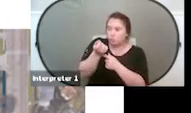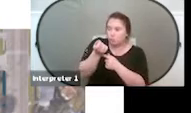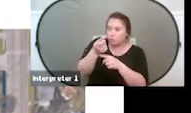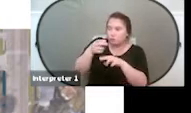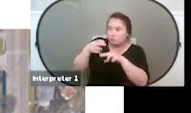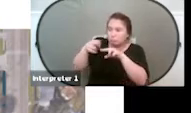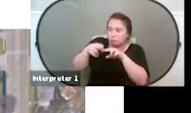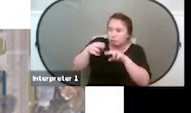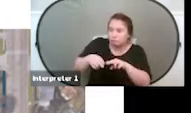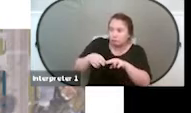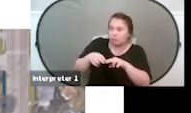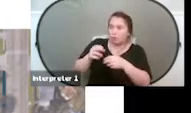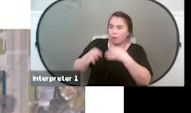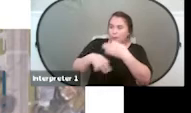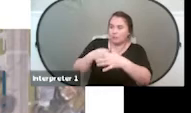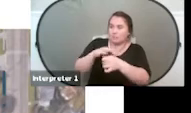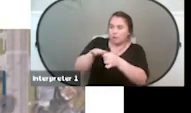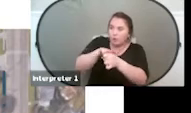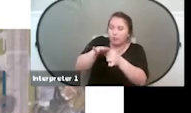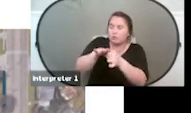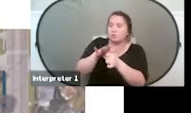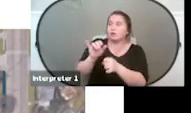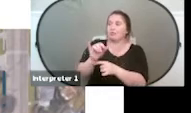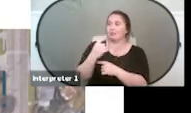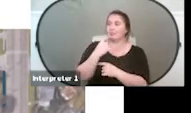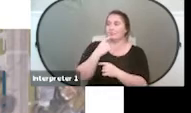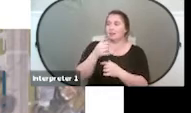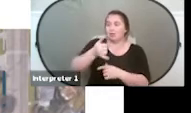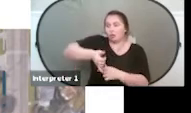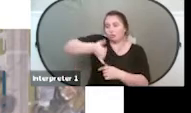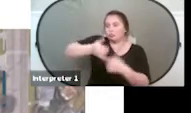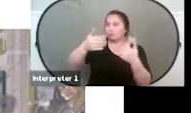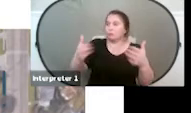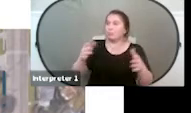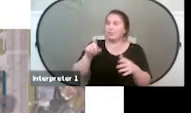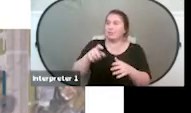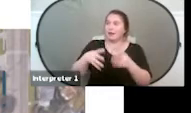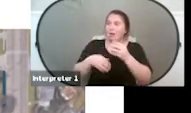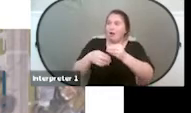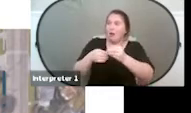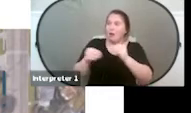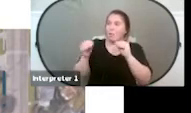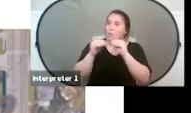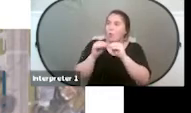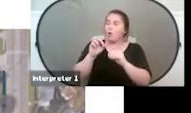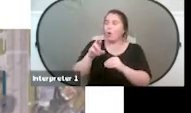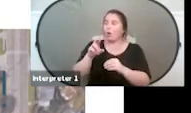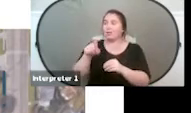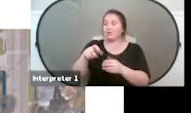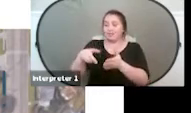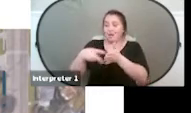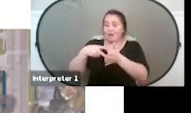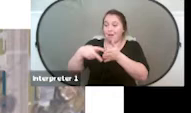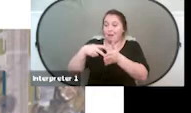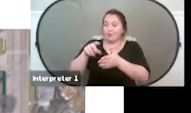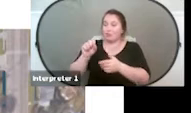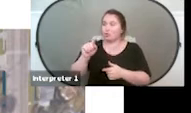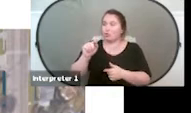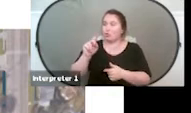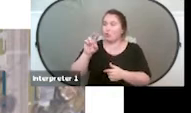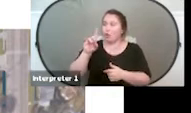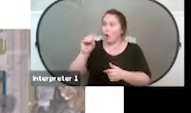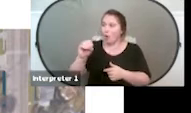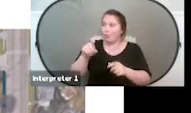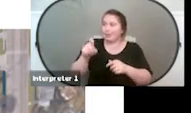or like I said, like maybe the locker room needs an expansion, or there needs to be an additional dance studio or an additional performing and